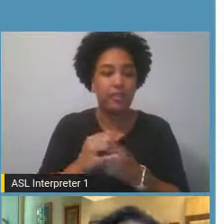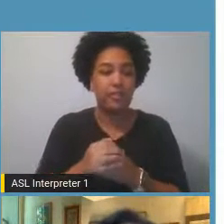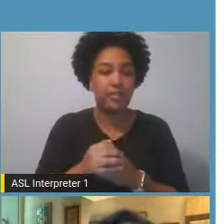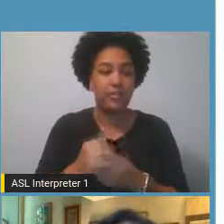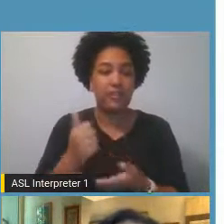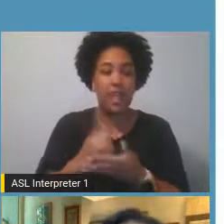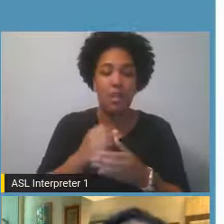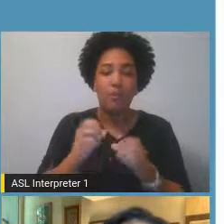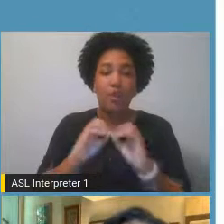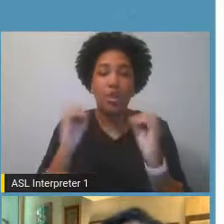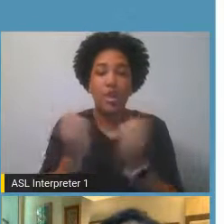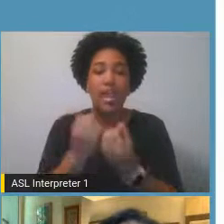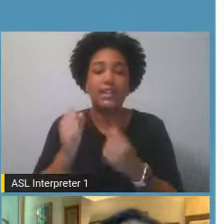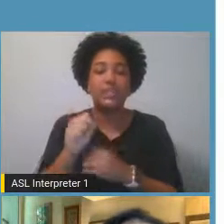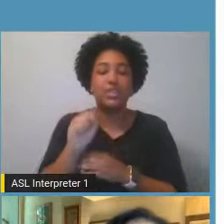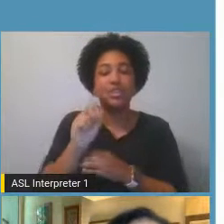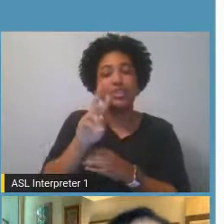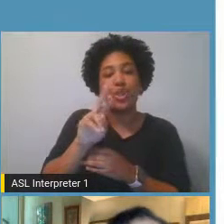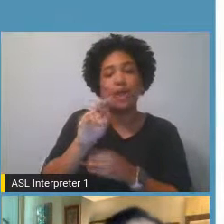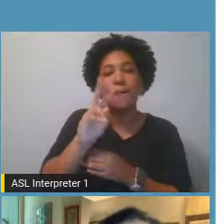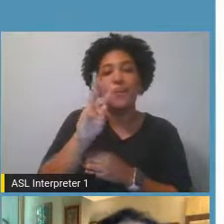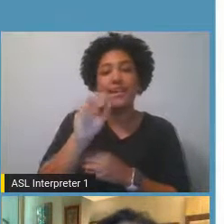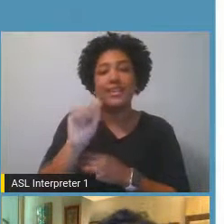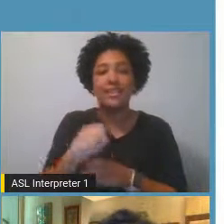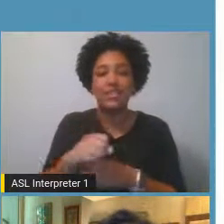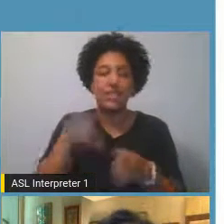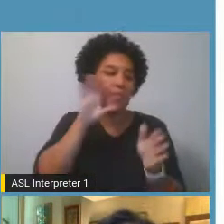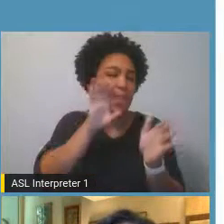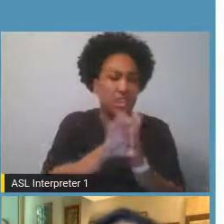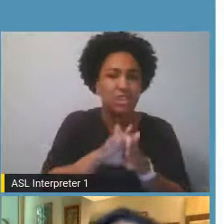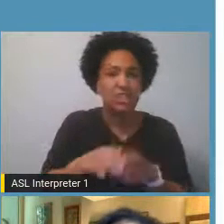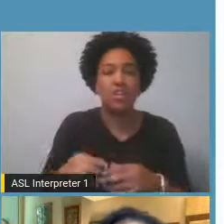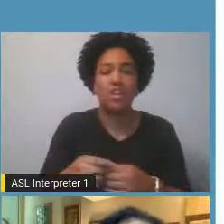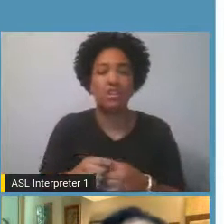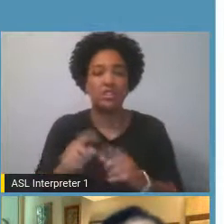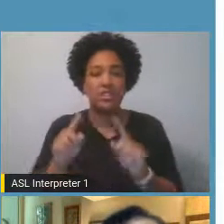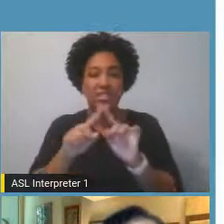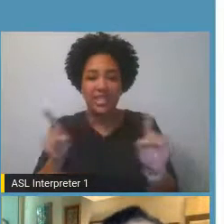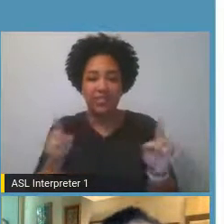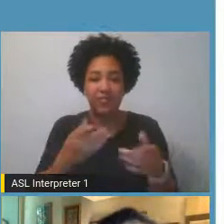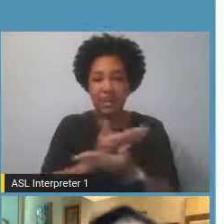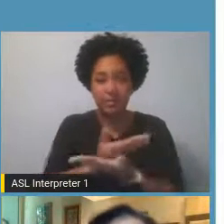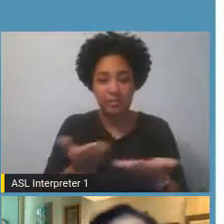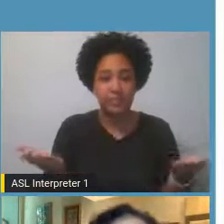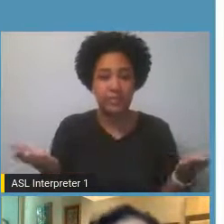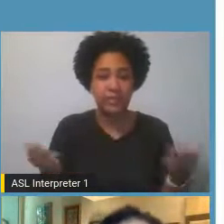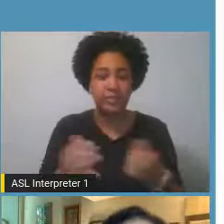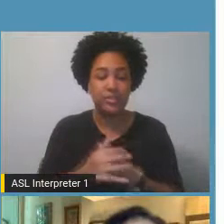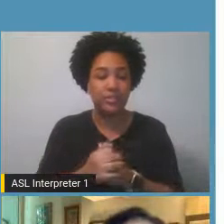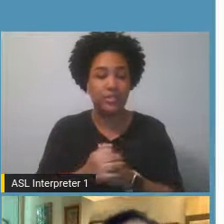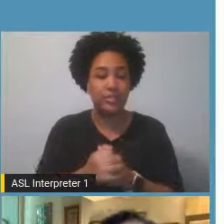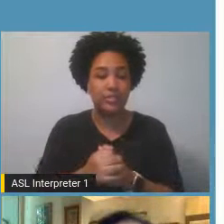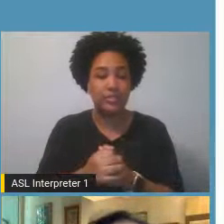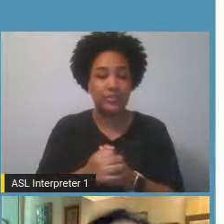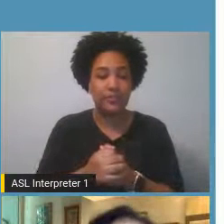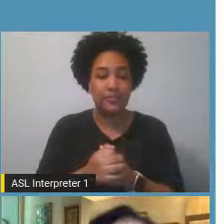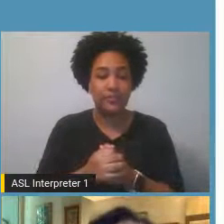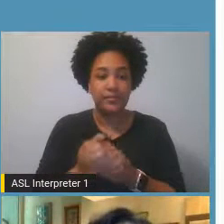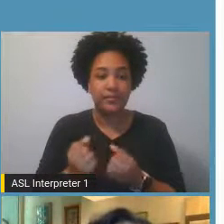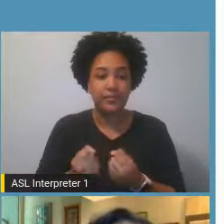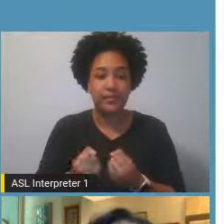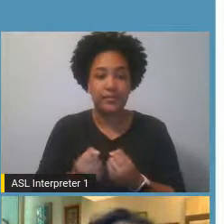organizing their sermons and their photographs and any kind of artifacts that they may have. Many times these events